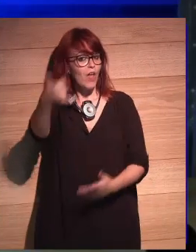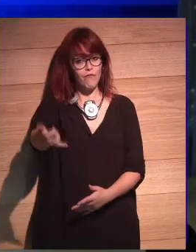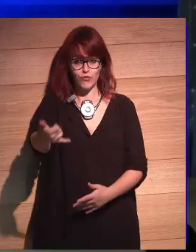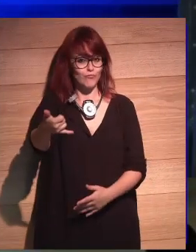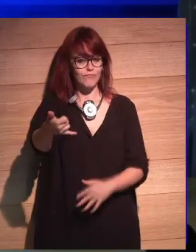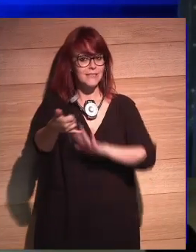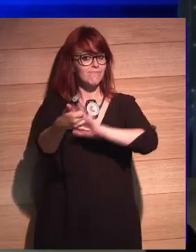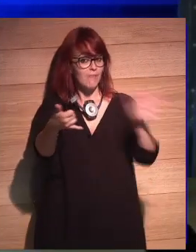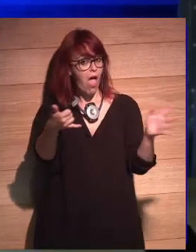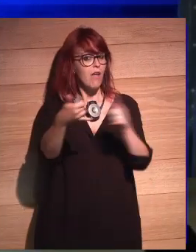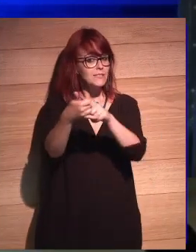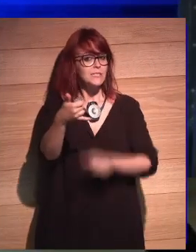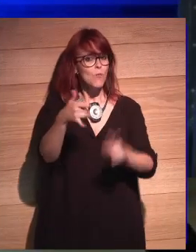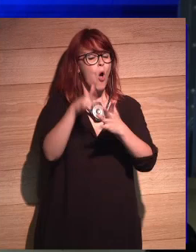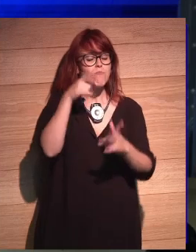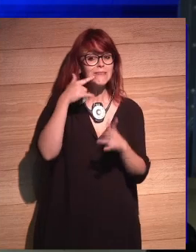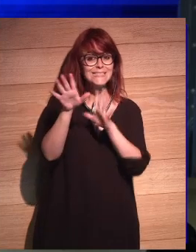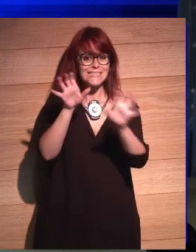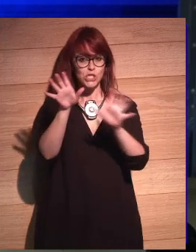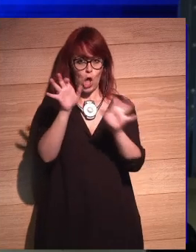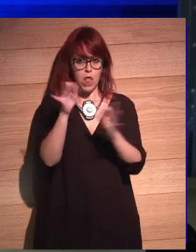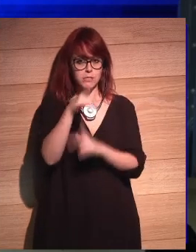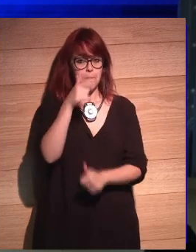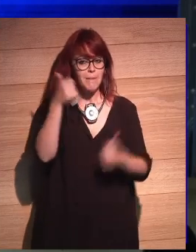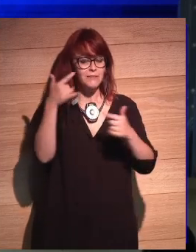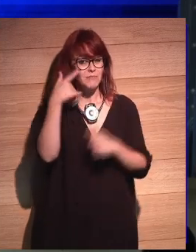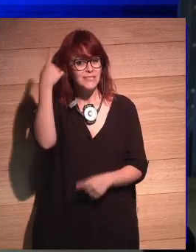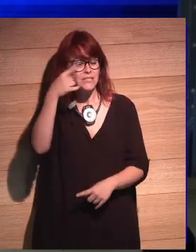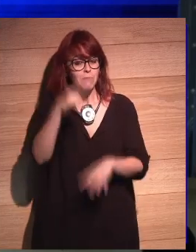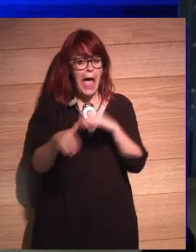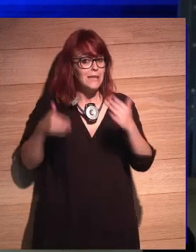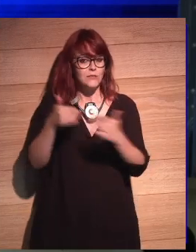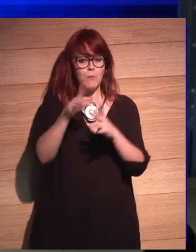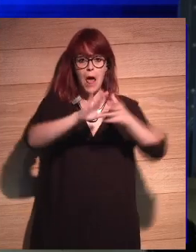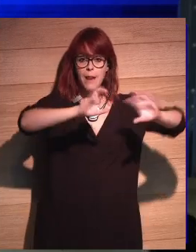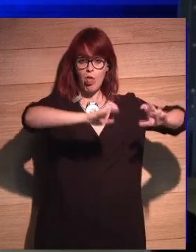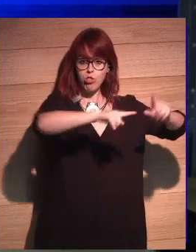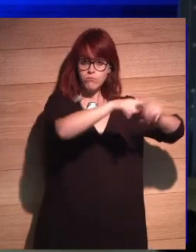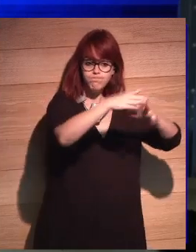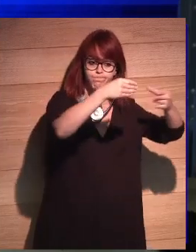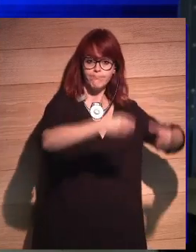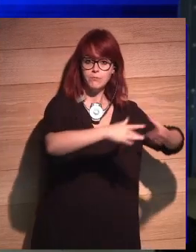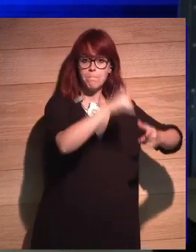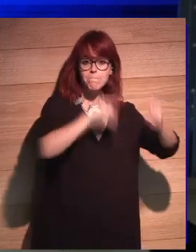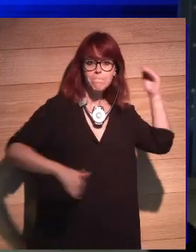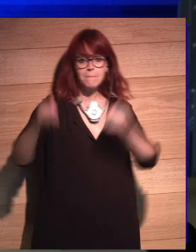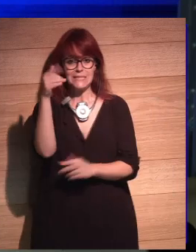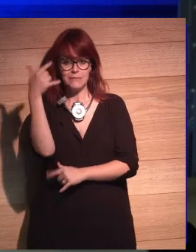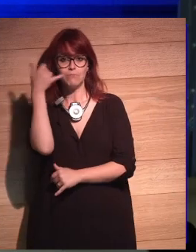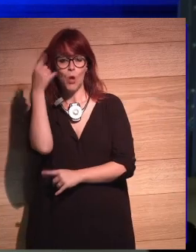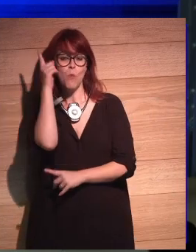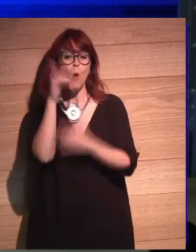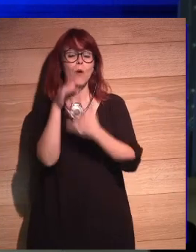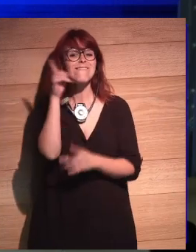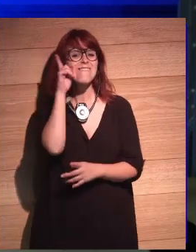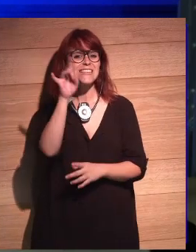so much more sensors than that radio ever had. A lot more. The average phone now has about 14 different